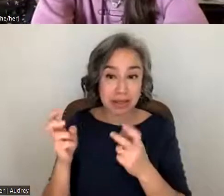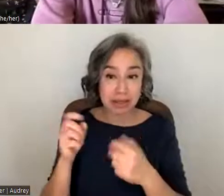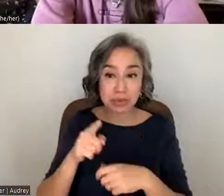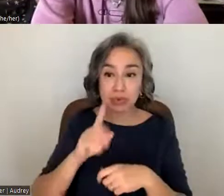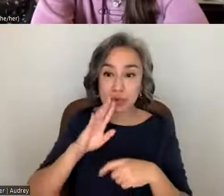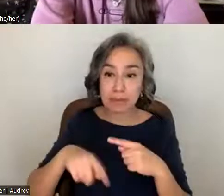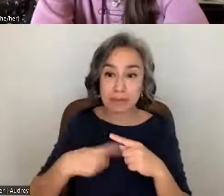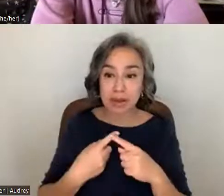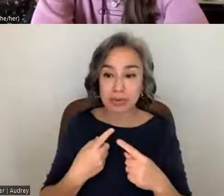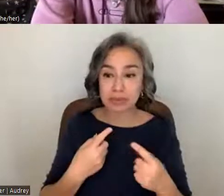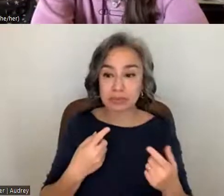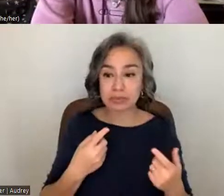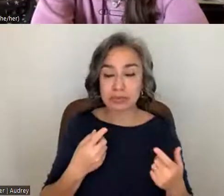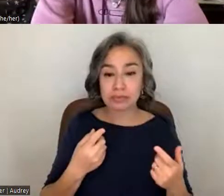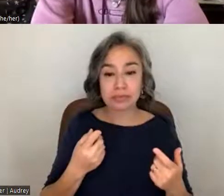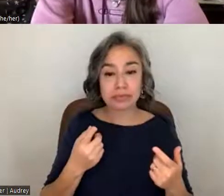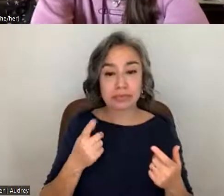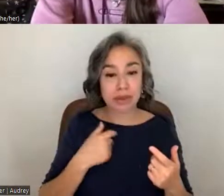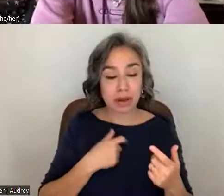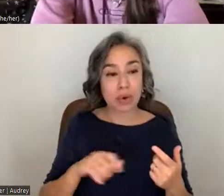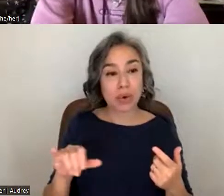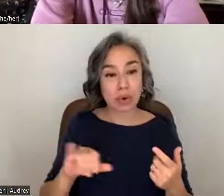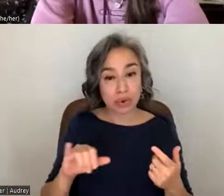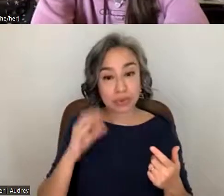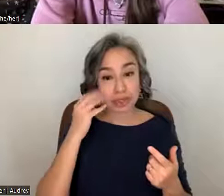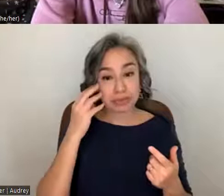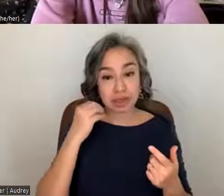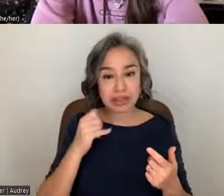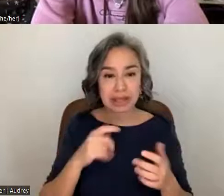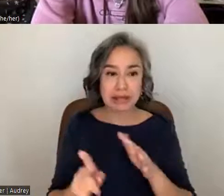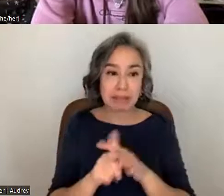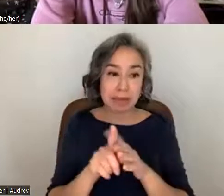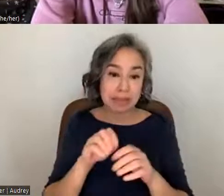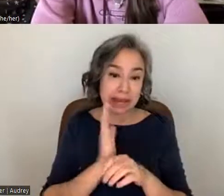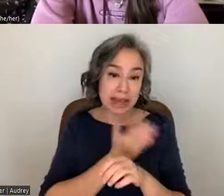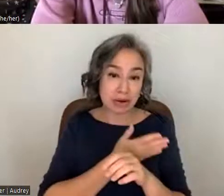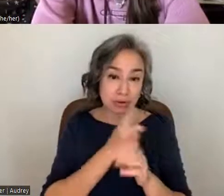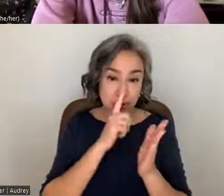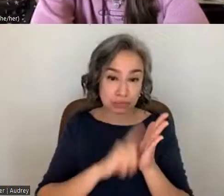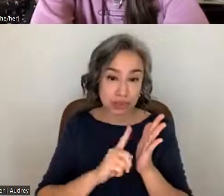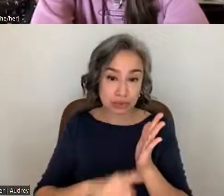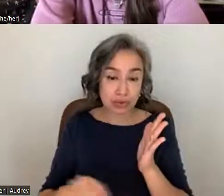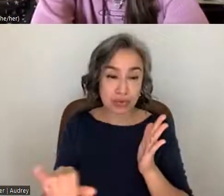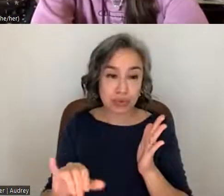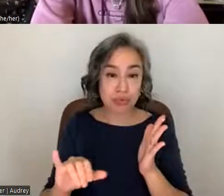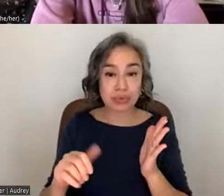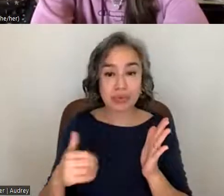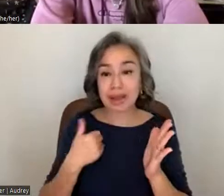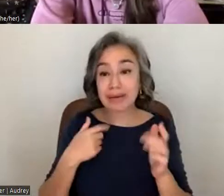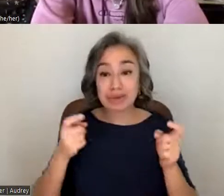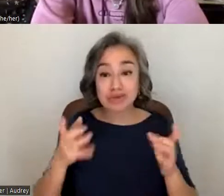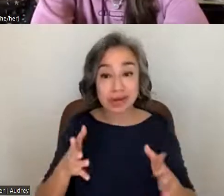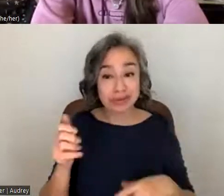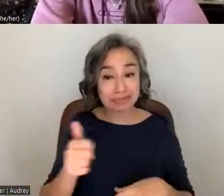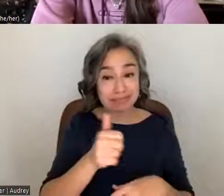about. I've also had, and this came up in our research too, that there were directors who were nervous about